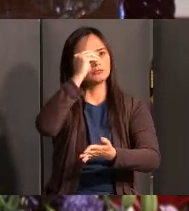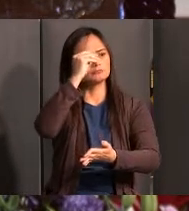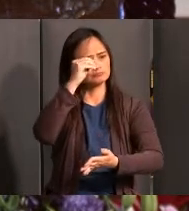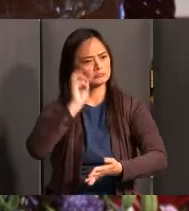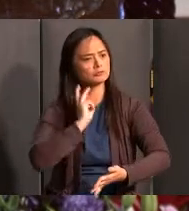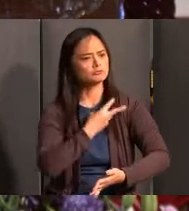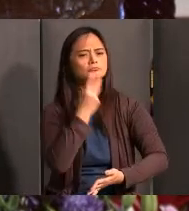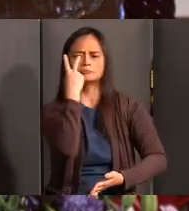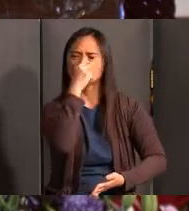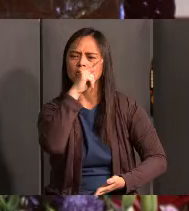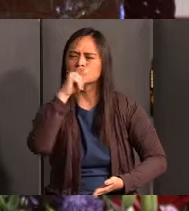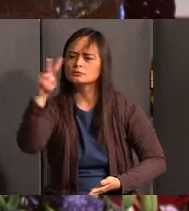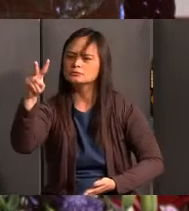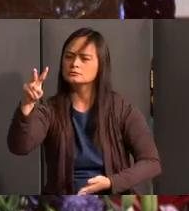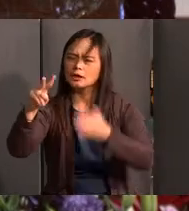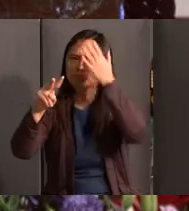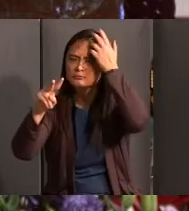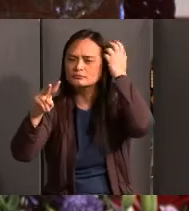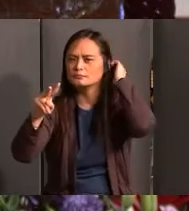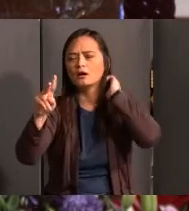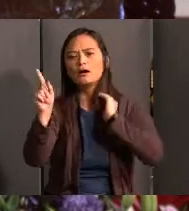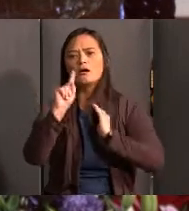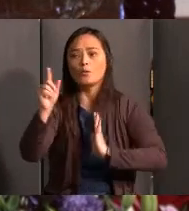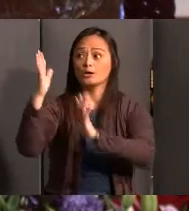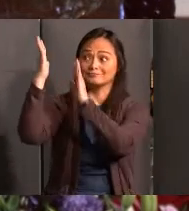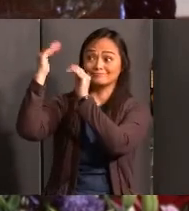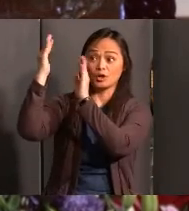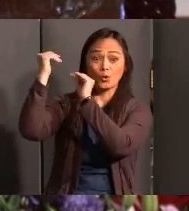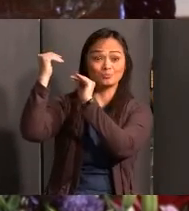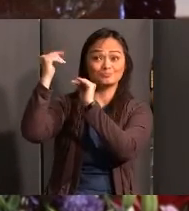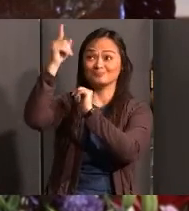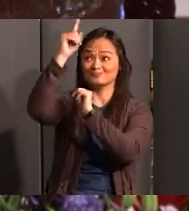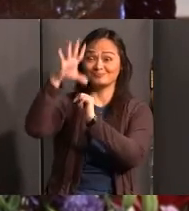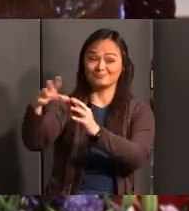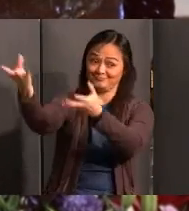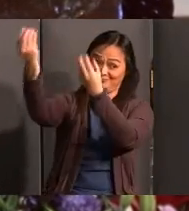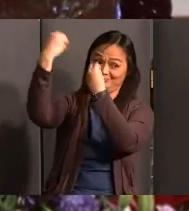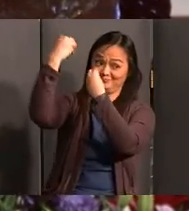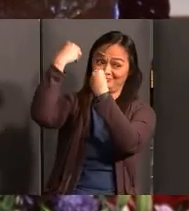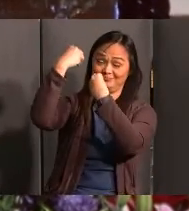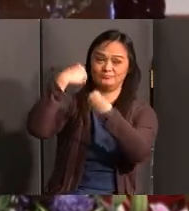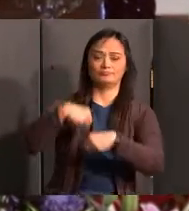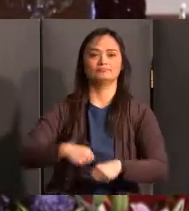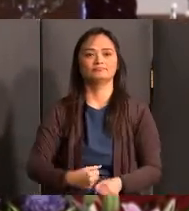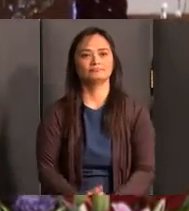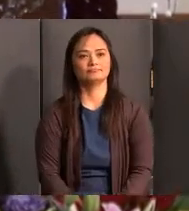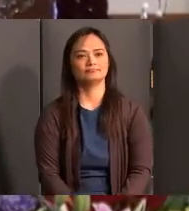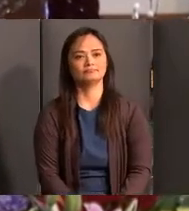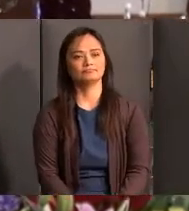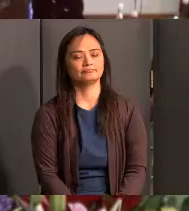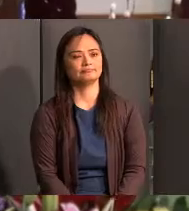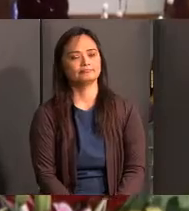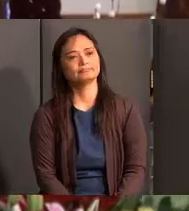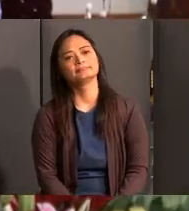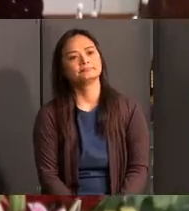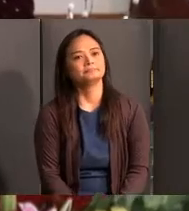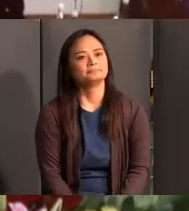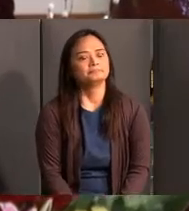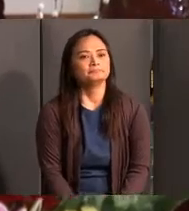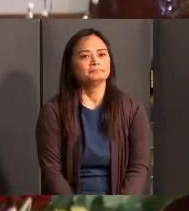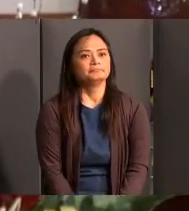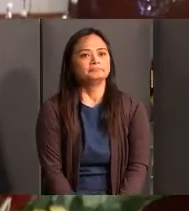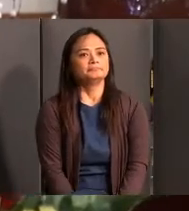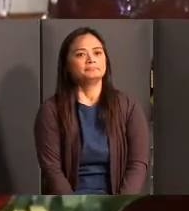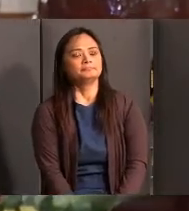natin kung anong dala sa atin ang biyaya ng Panginoon. But I did not expound on this particular verse,